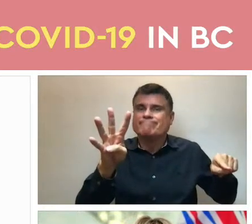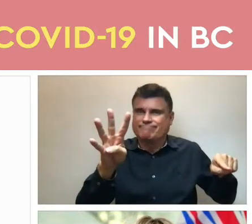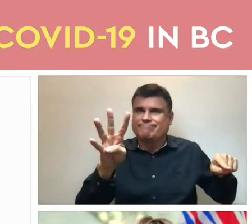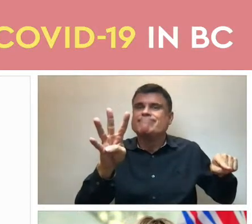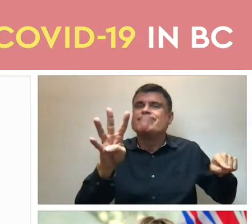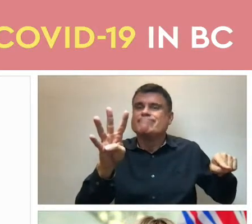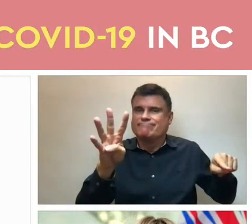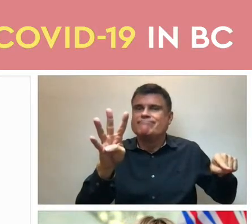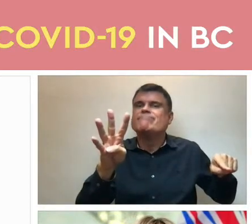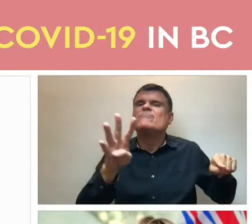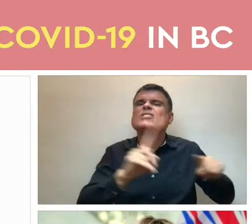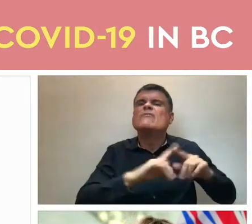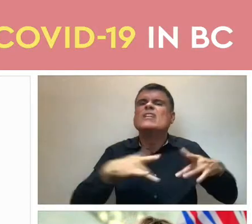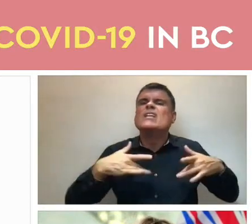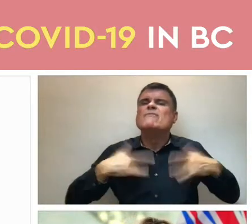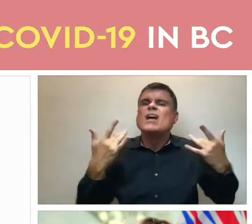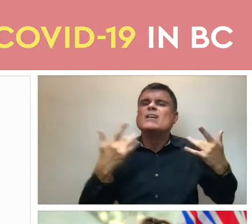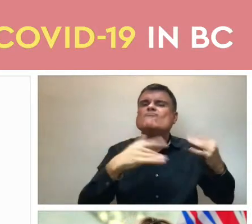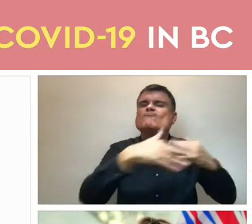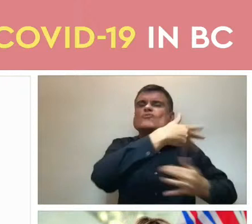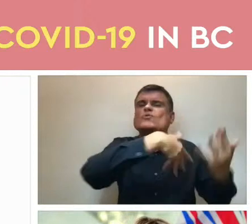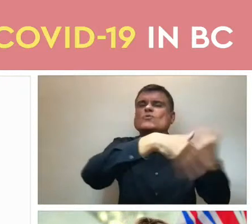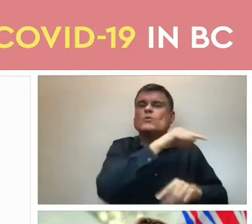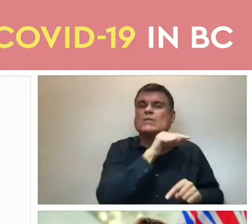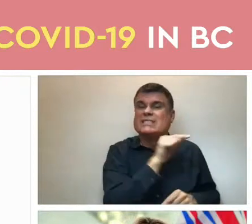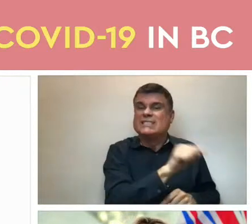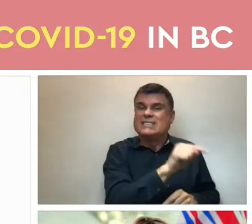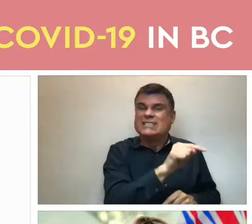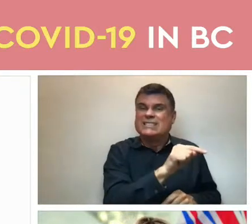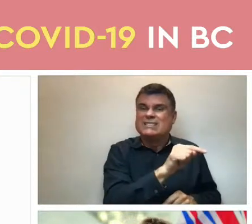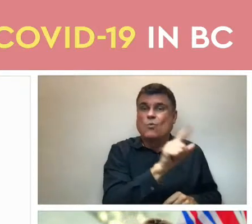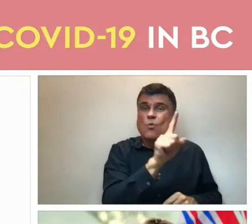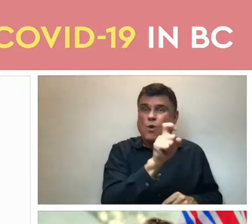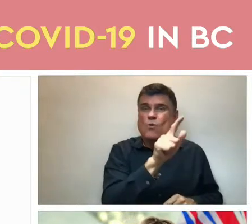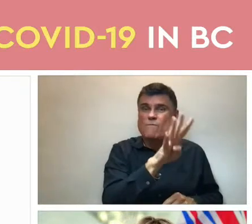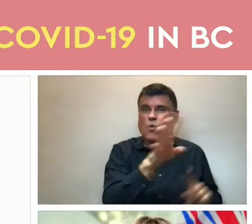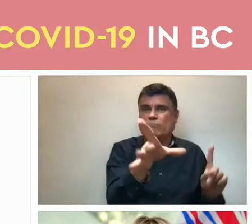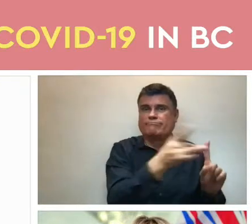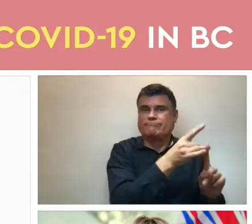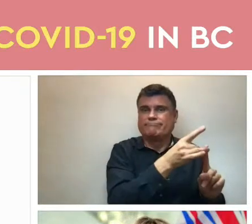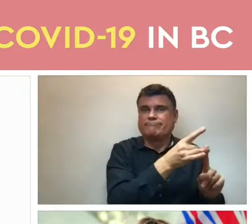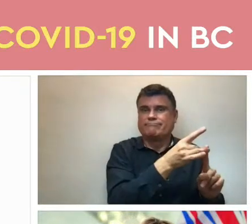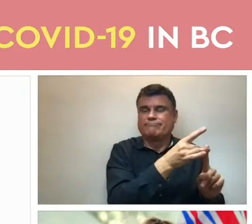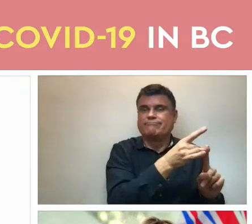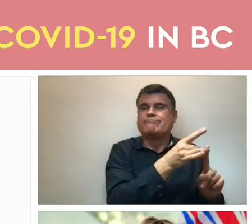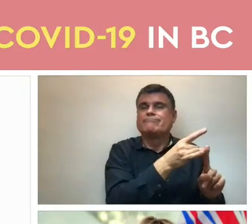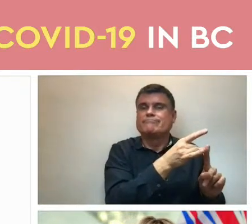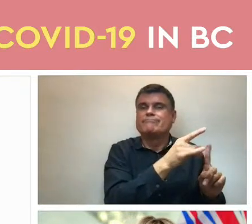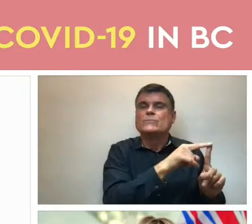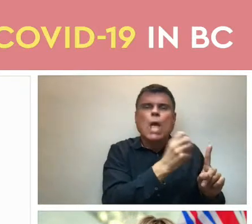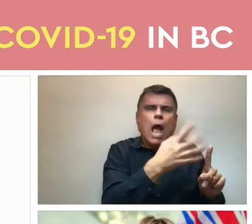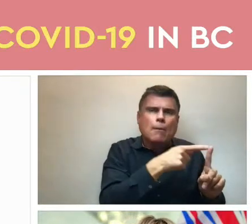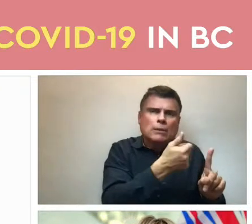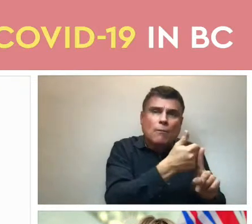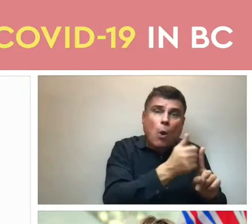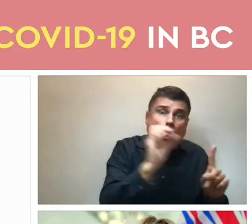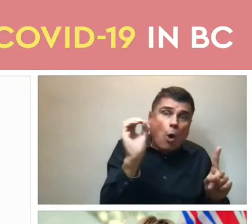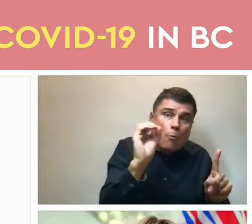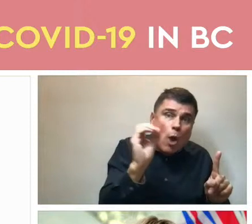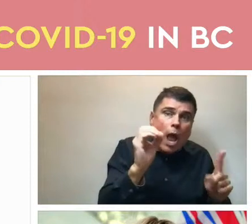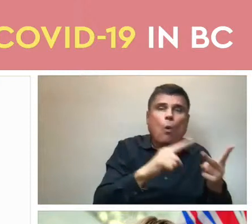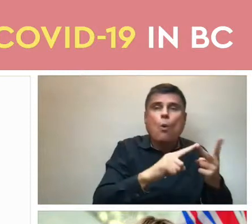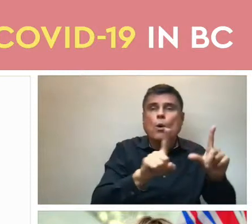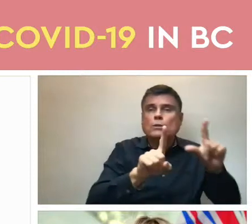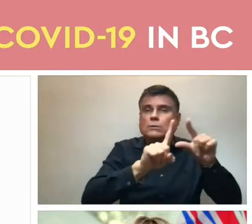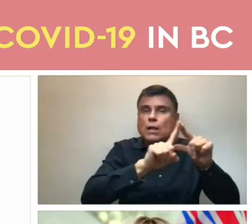for the most part. And so we are now looking at how many of them are Delta, how many of them are Omicron, what are the connections, and